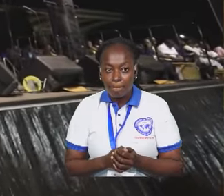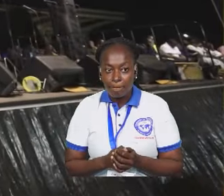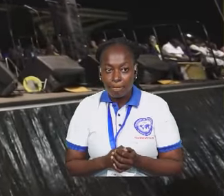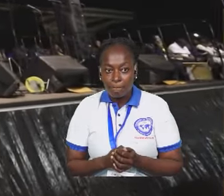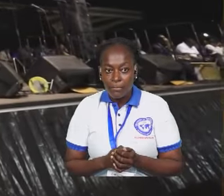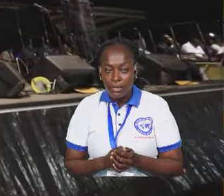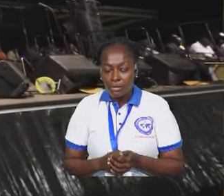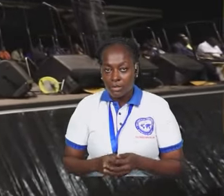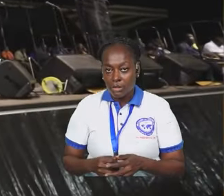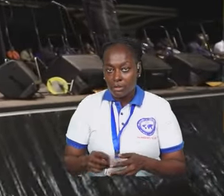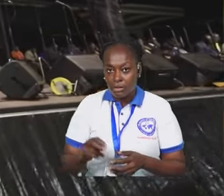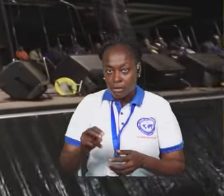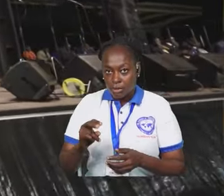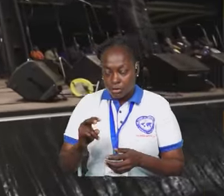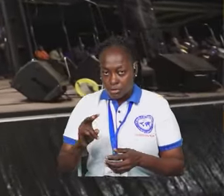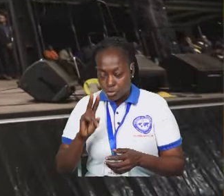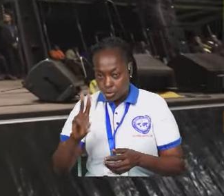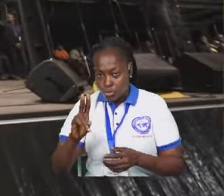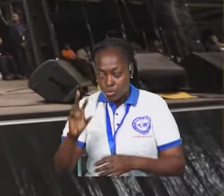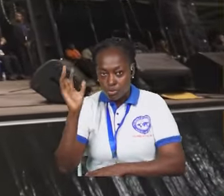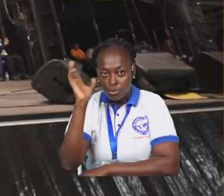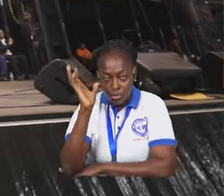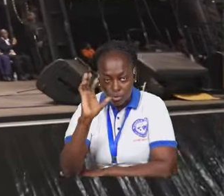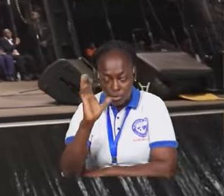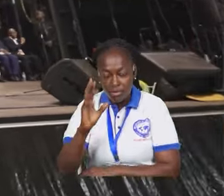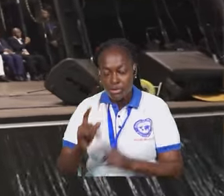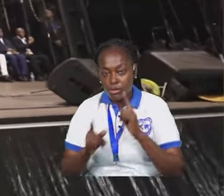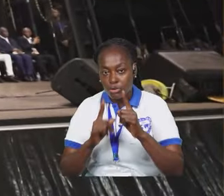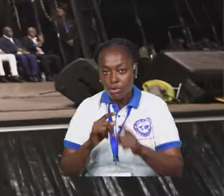he spoke to him about two trees.